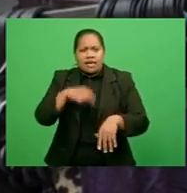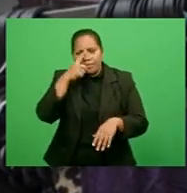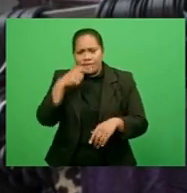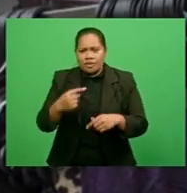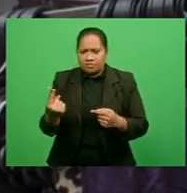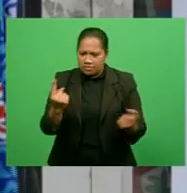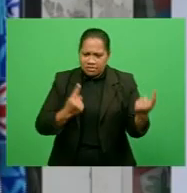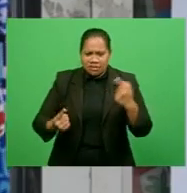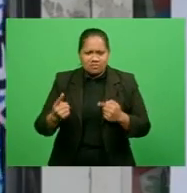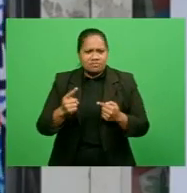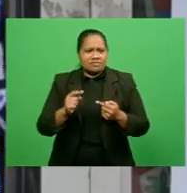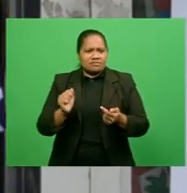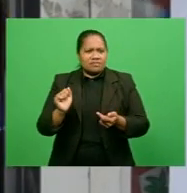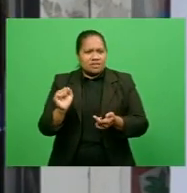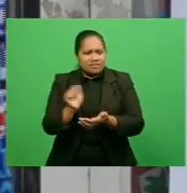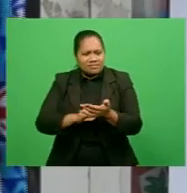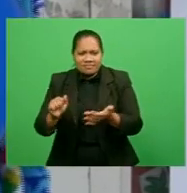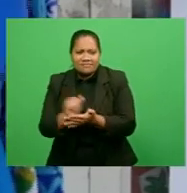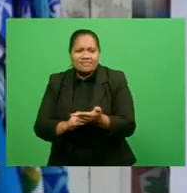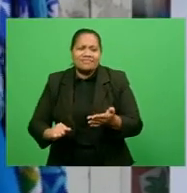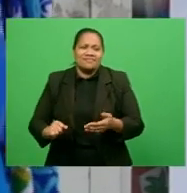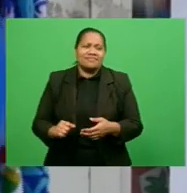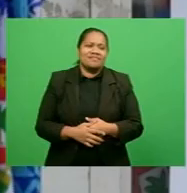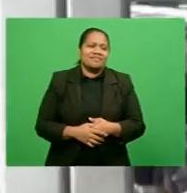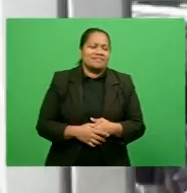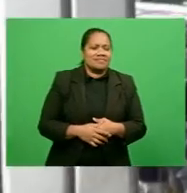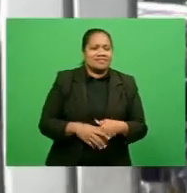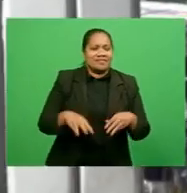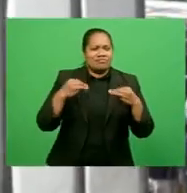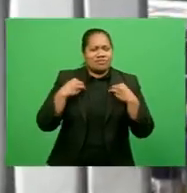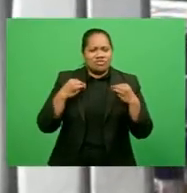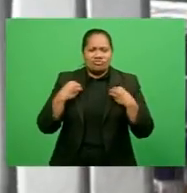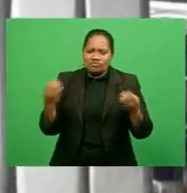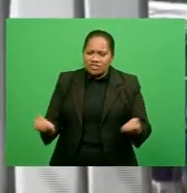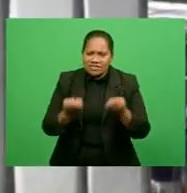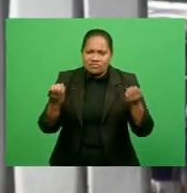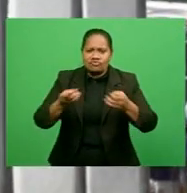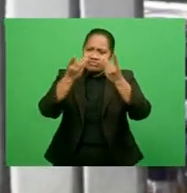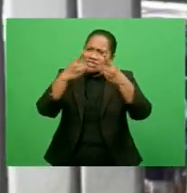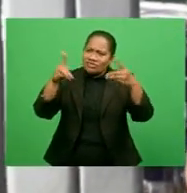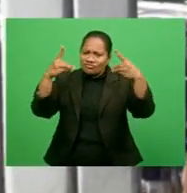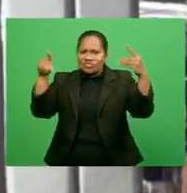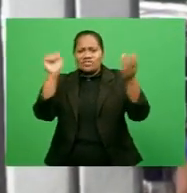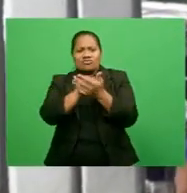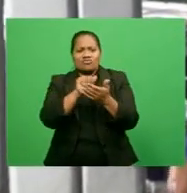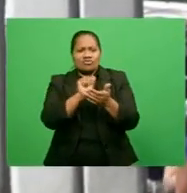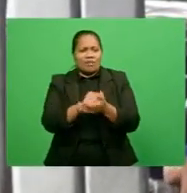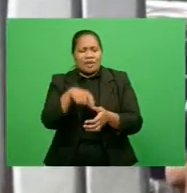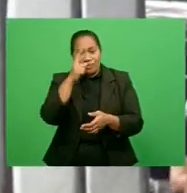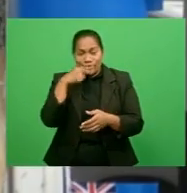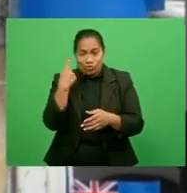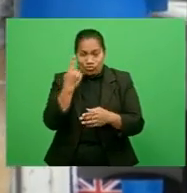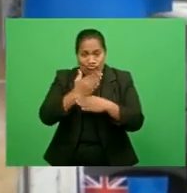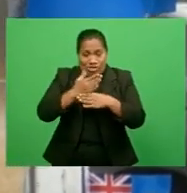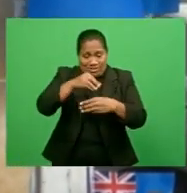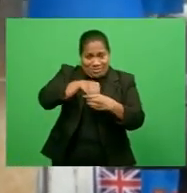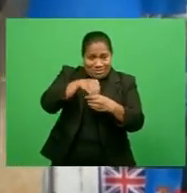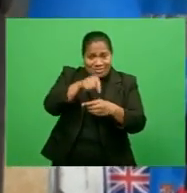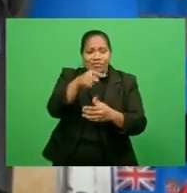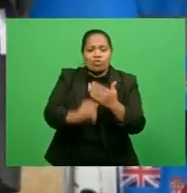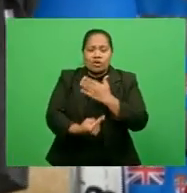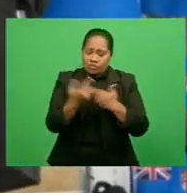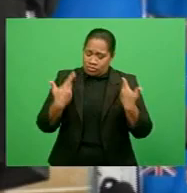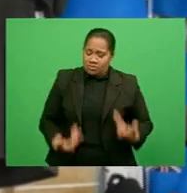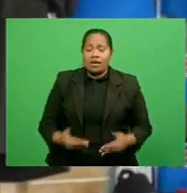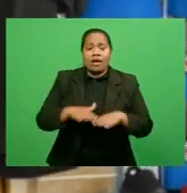appreciated this sale there. Retailers are encouraged to decorate their shops and employees to dress up in blue as we head towards the Fiji